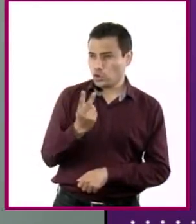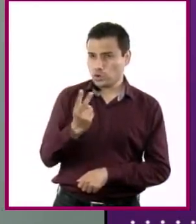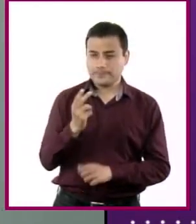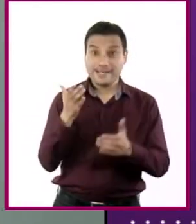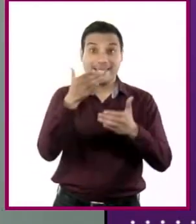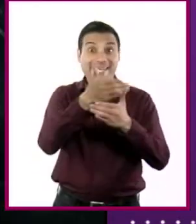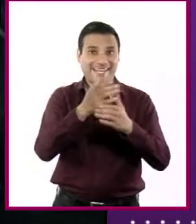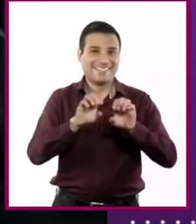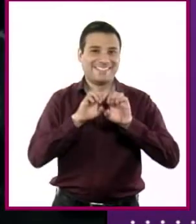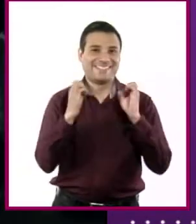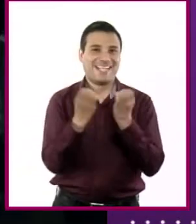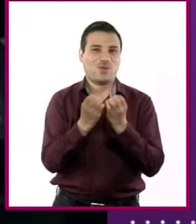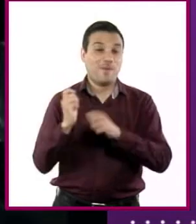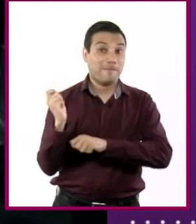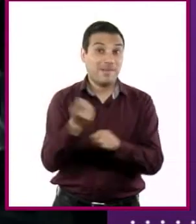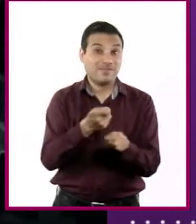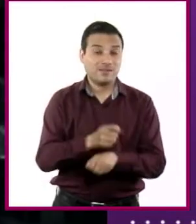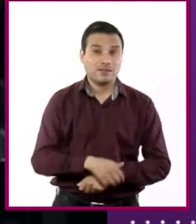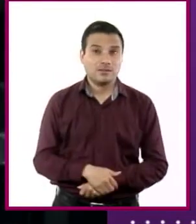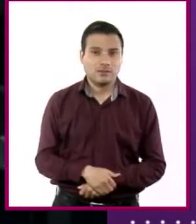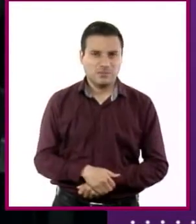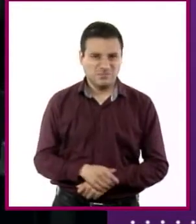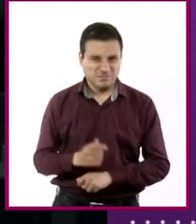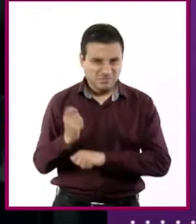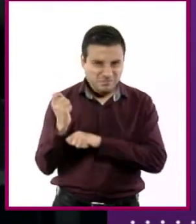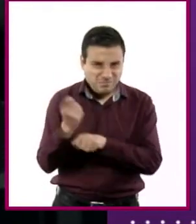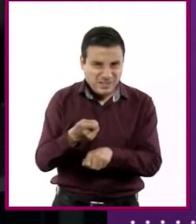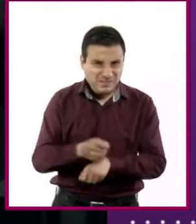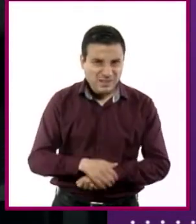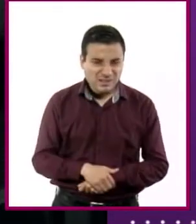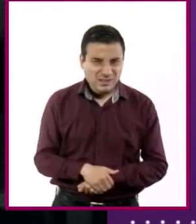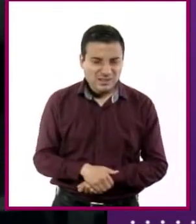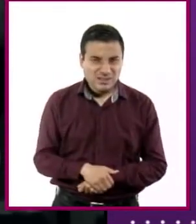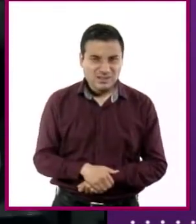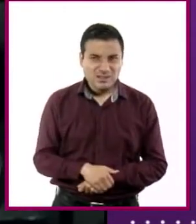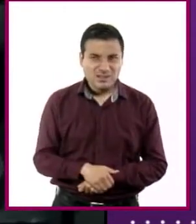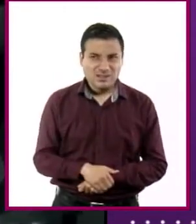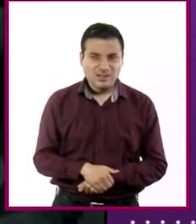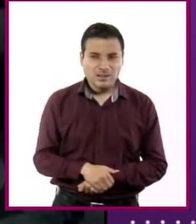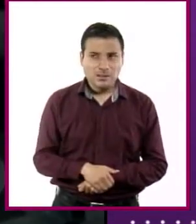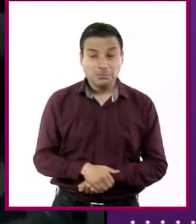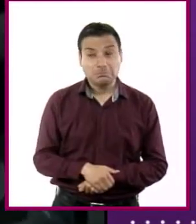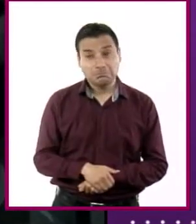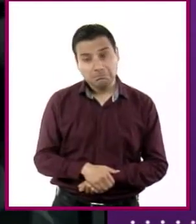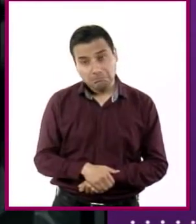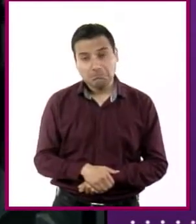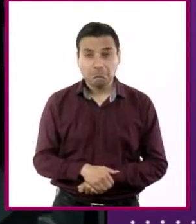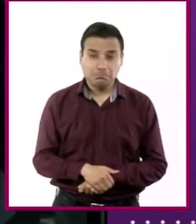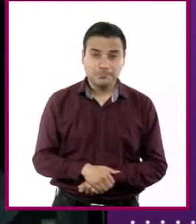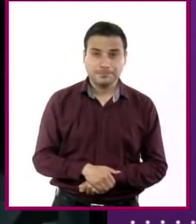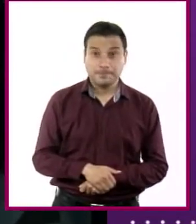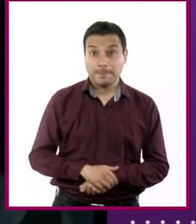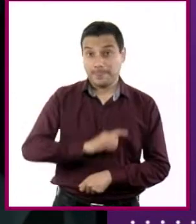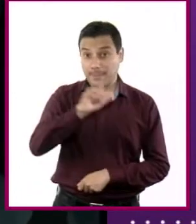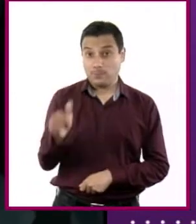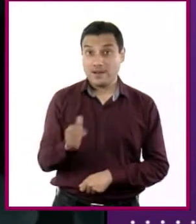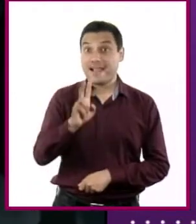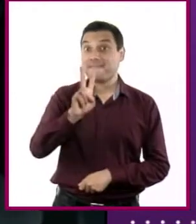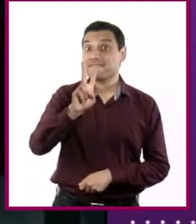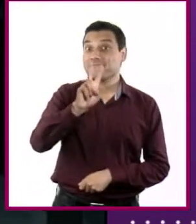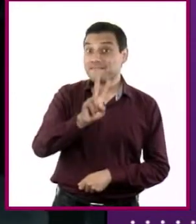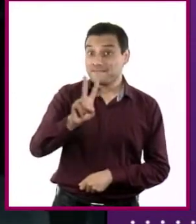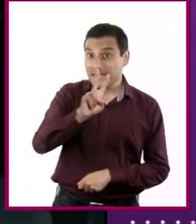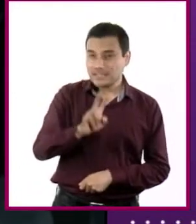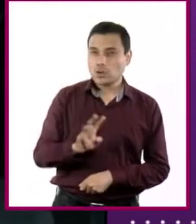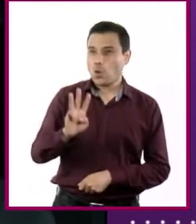love that sport. Baseball? I think it's very exciting. Next Friday, Mr. Wong